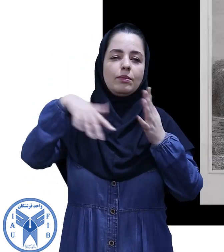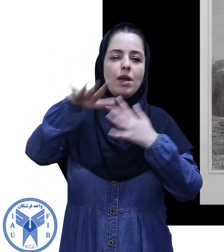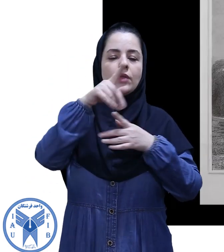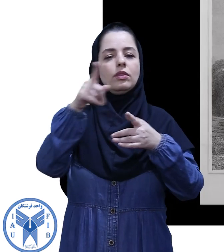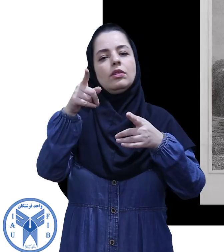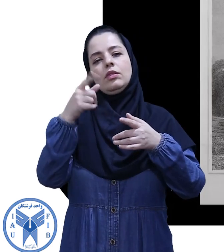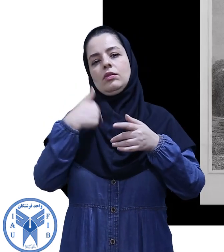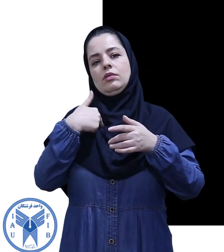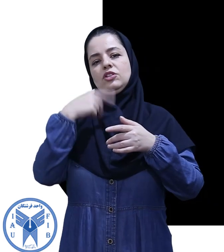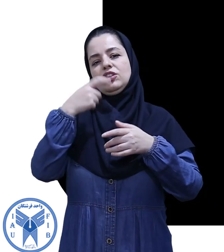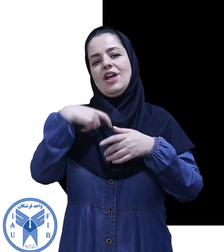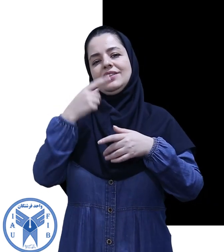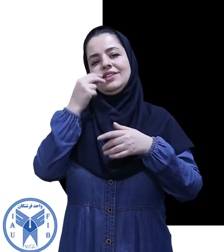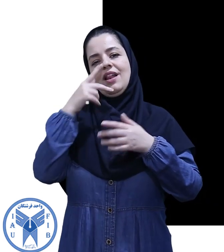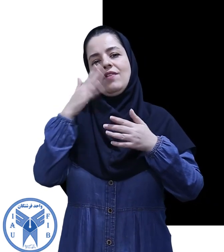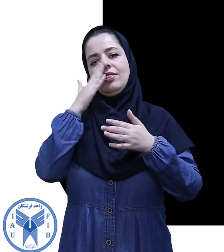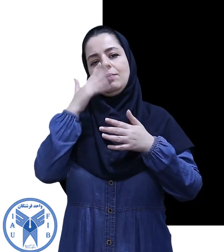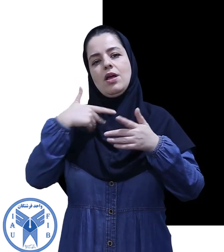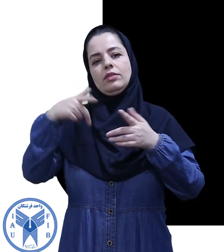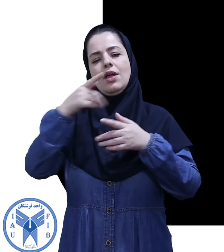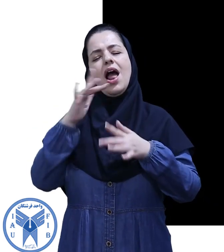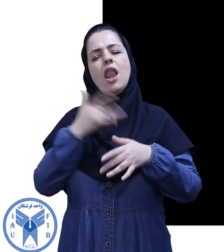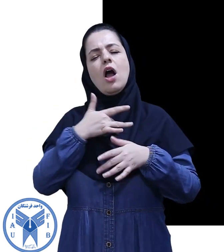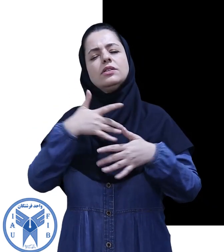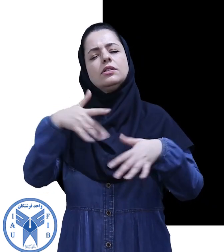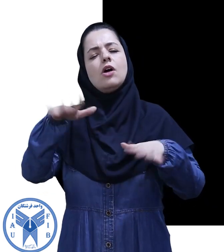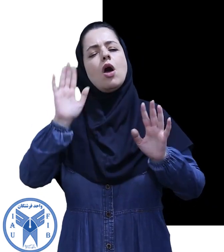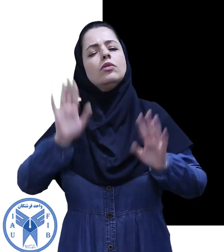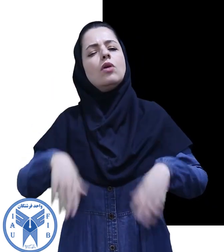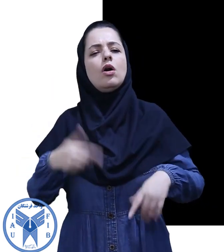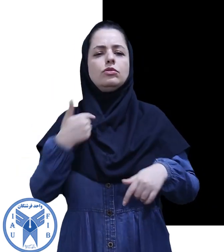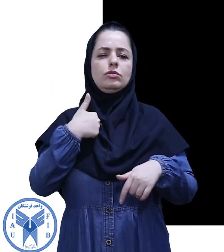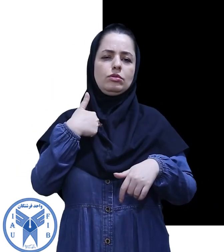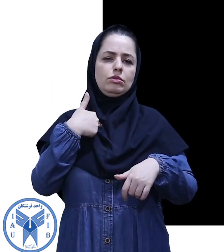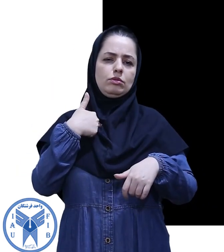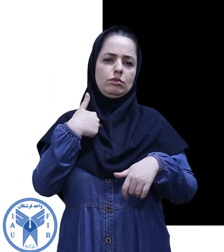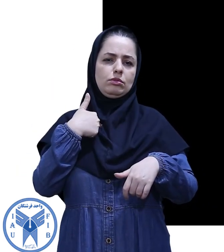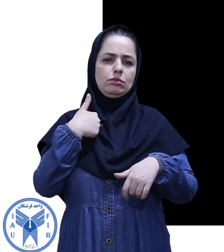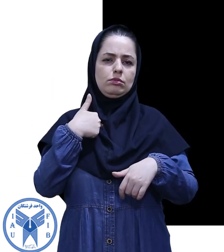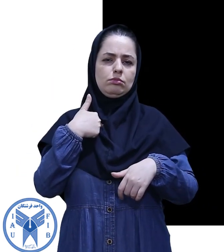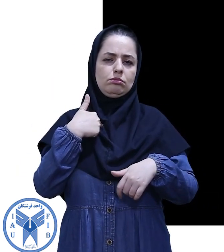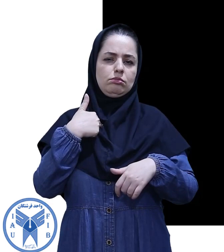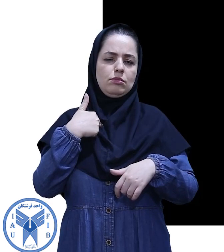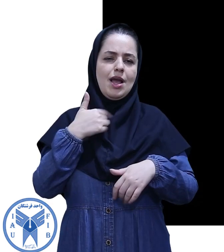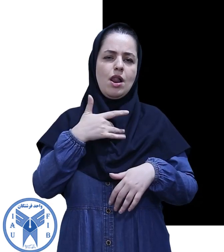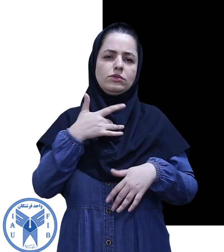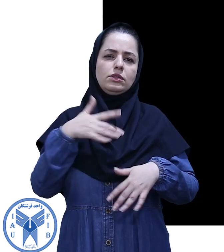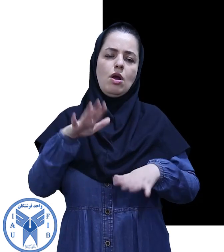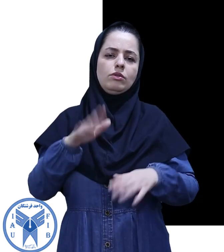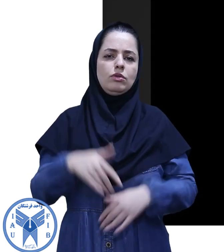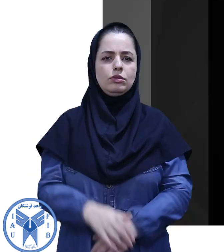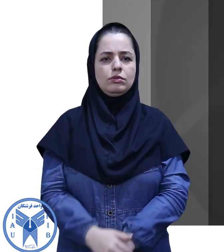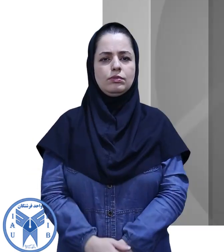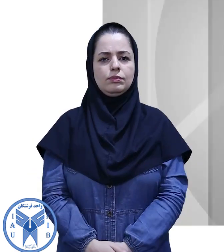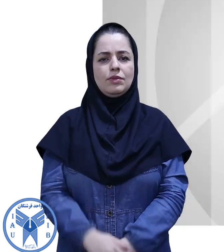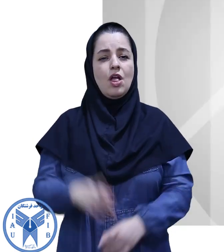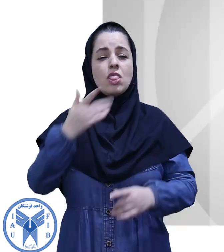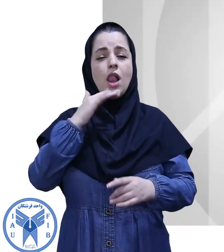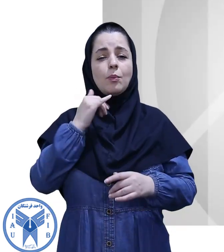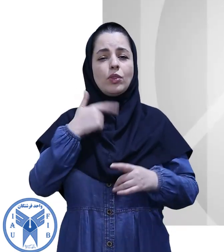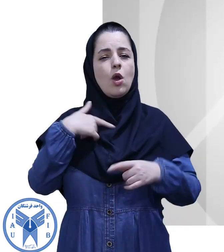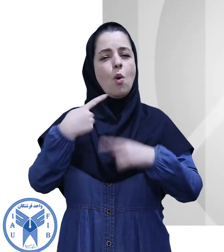of the House of Lords. He was a wealthy individual who had many, many interests.